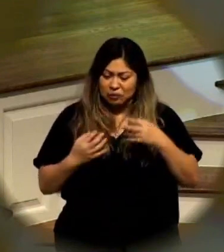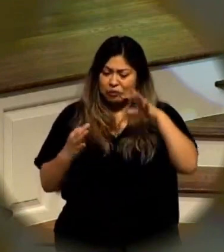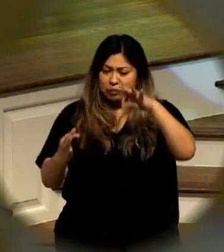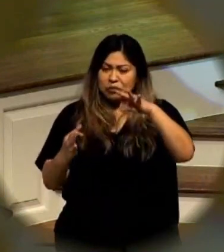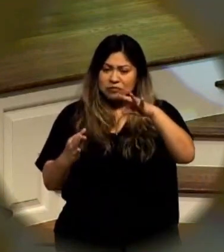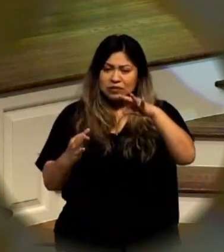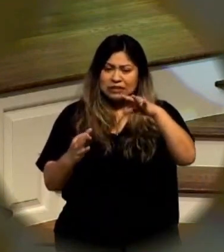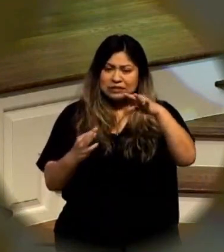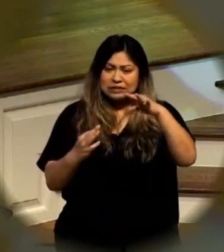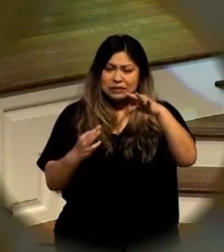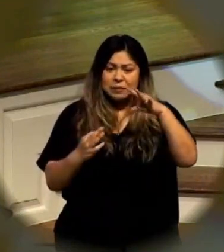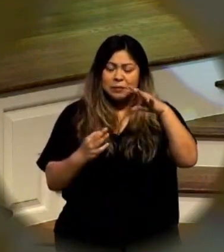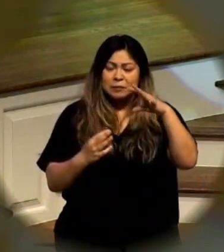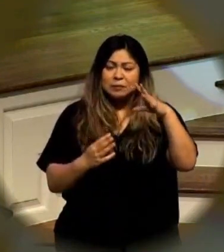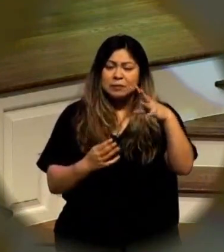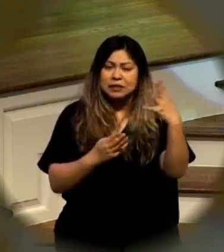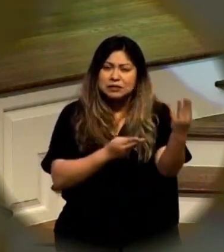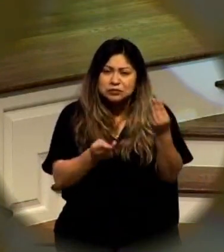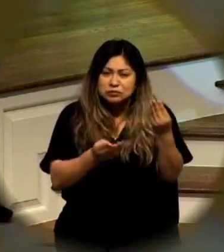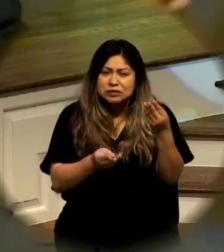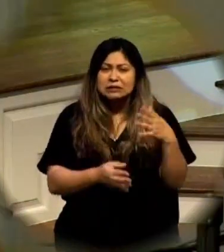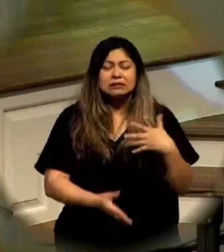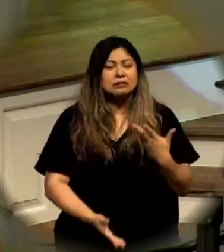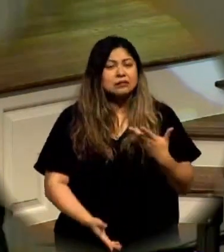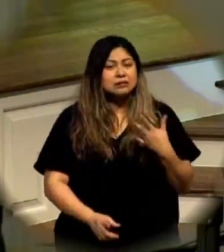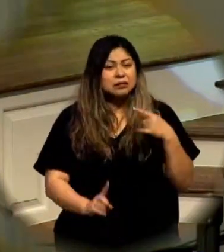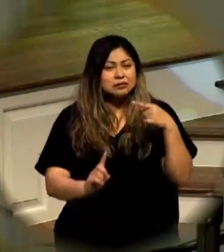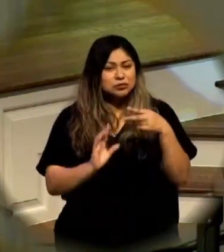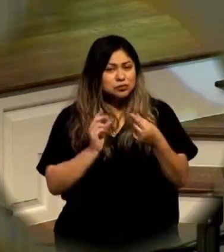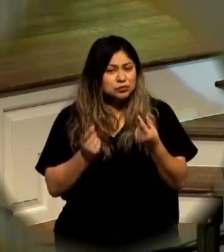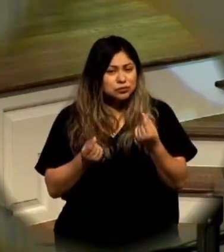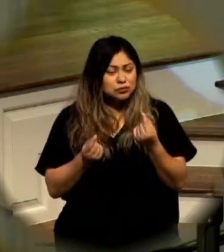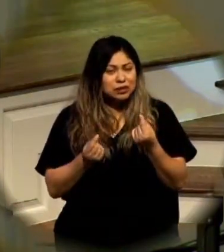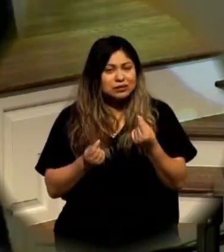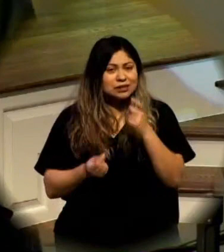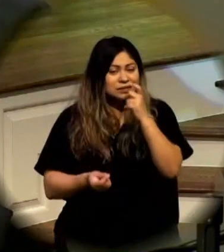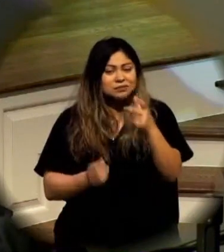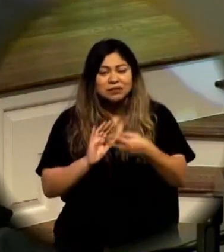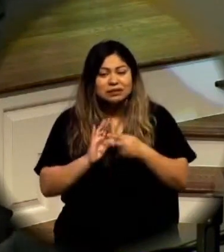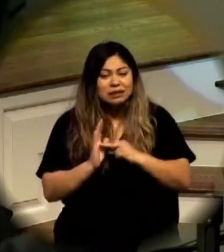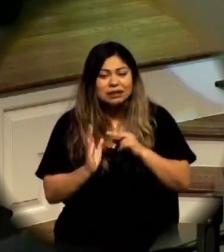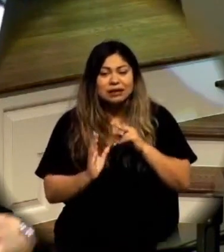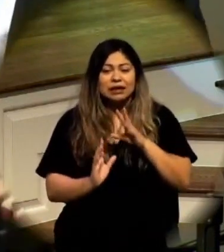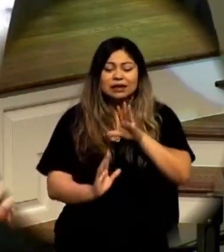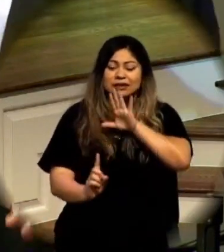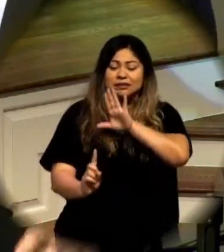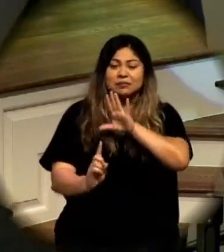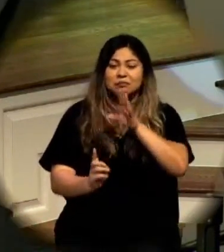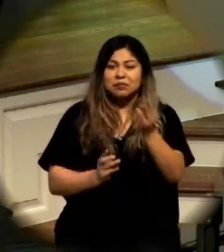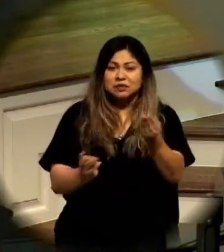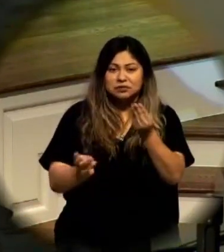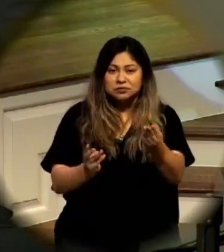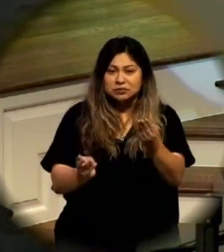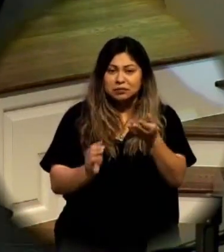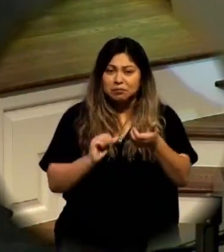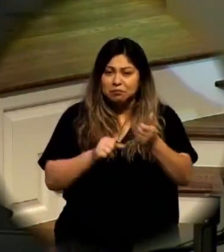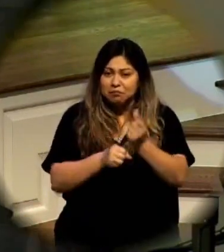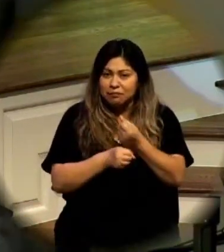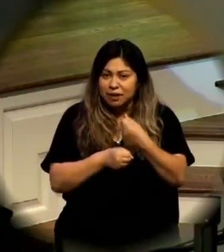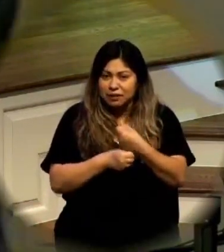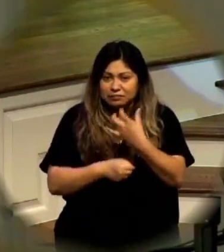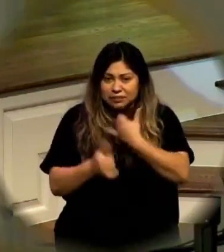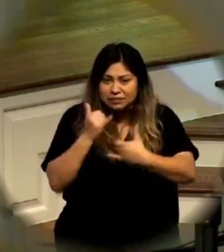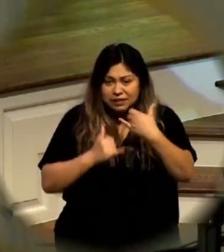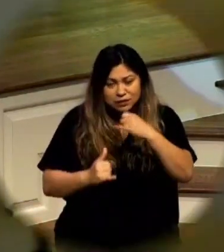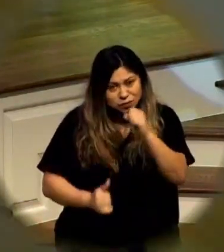perfect in all he did, but that doesn't mean his ministry never made mistakes. You know why? Because he included the disciples in